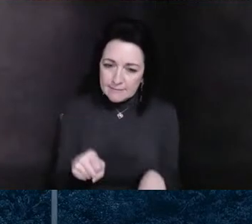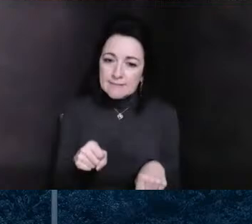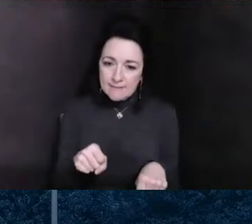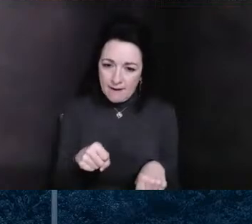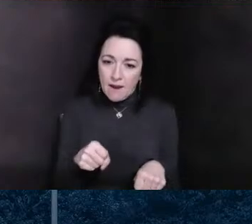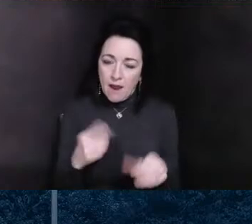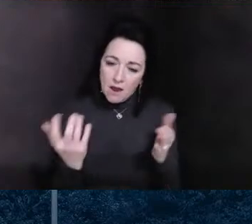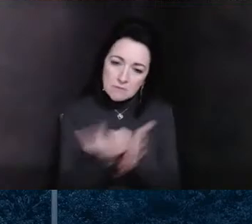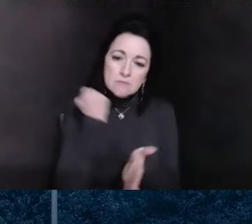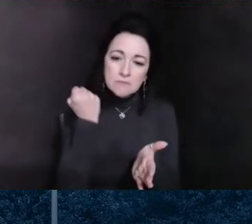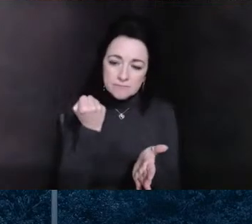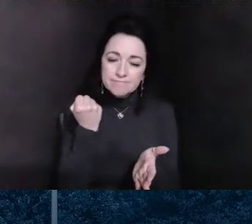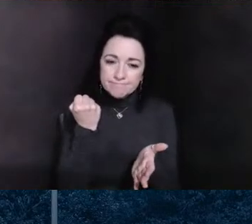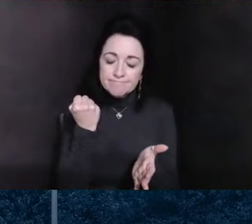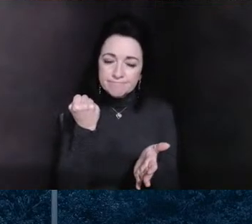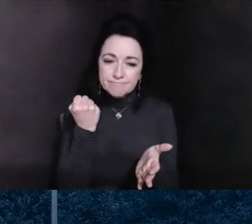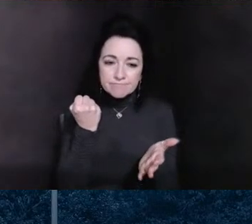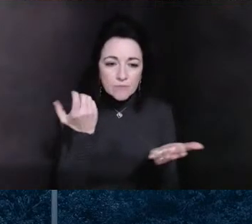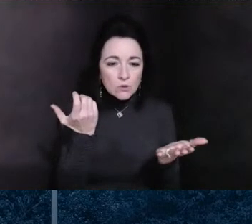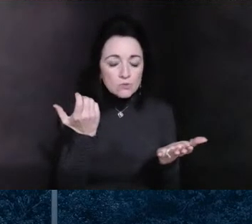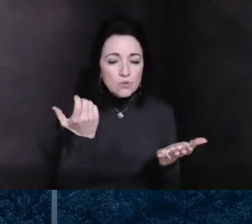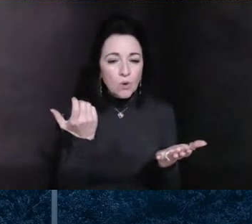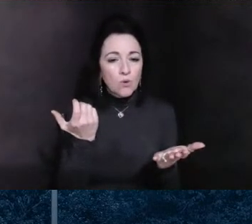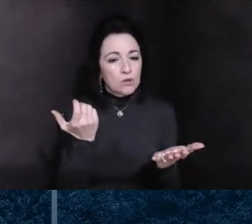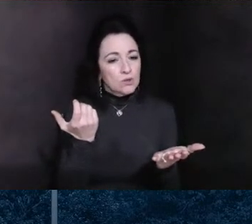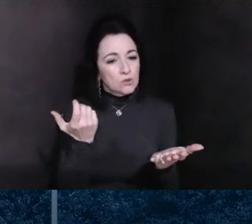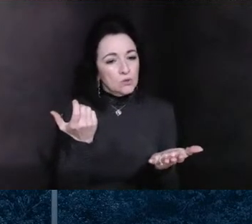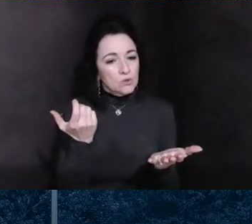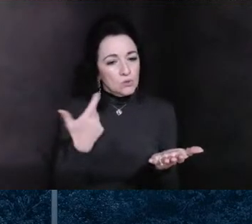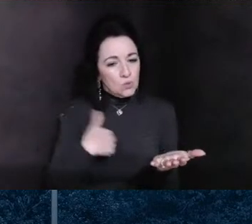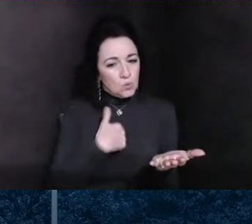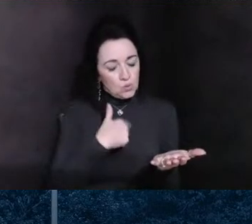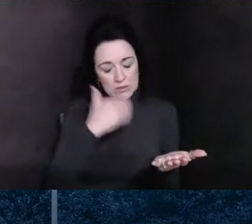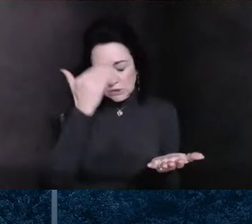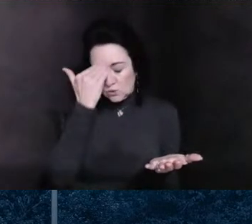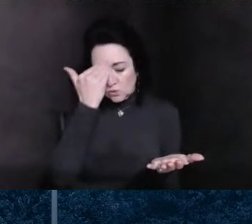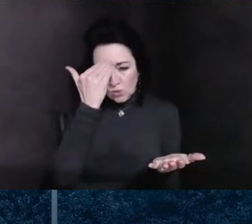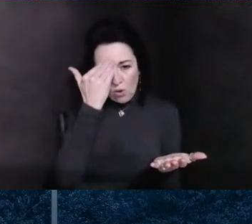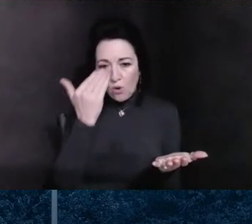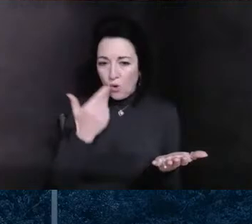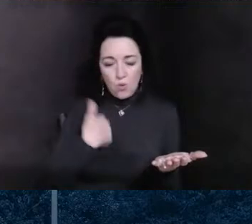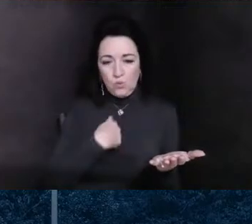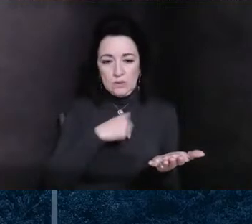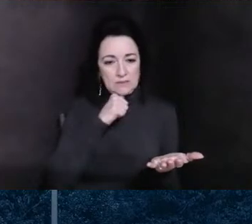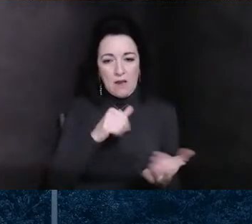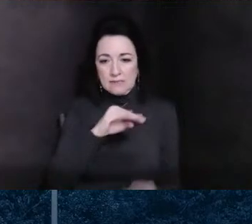know where you got to be. And so we know that we're not where we want to be at this juncture.